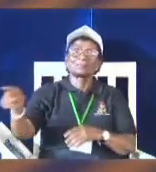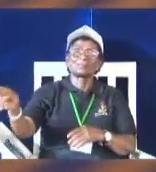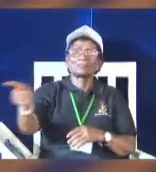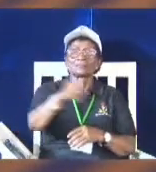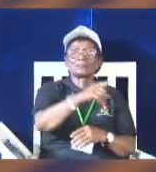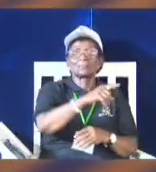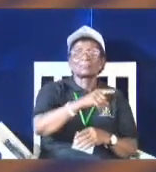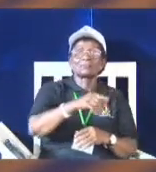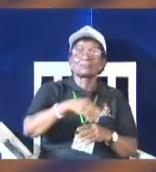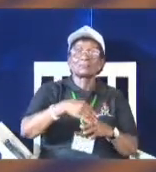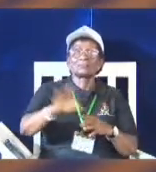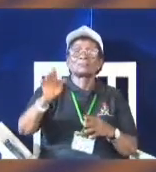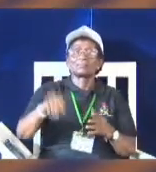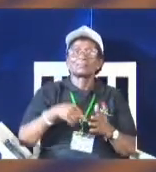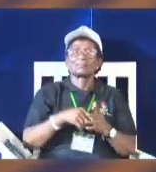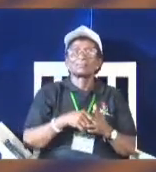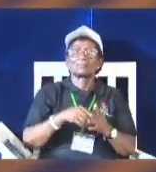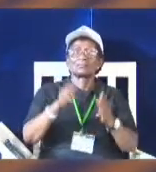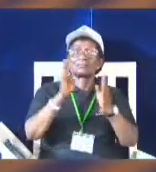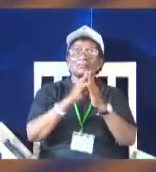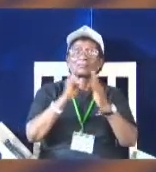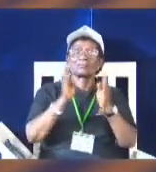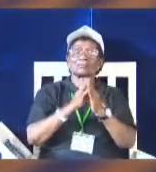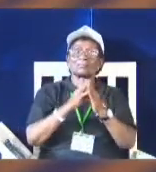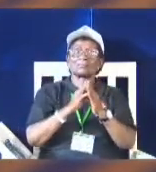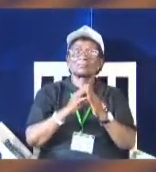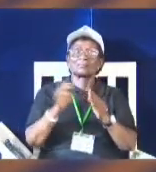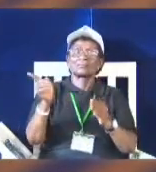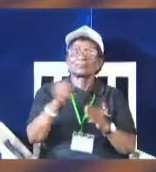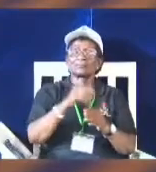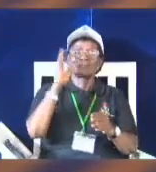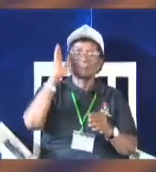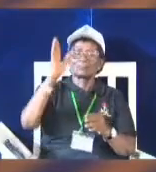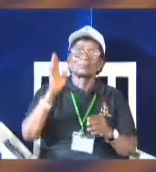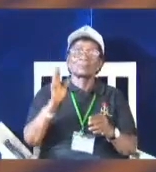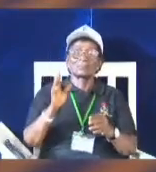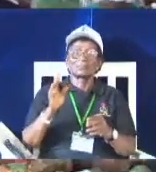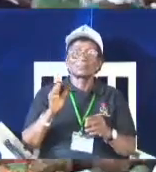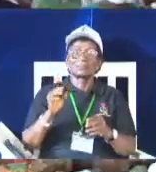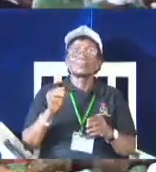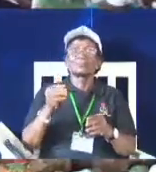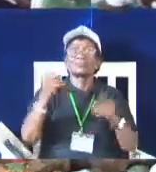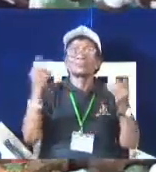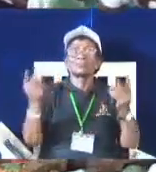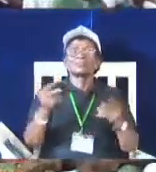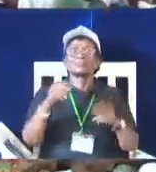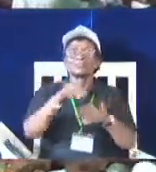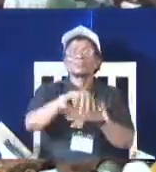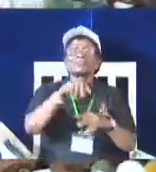that after this convention, you will visit your village.